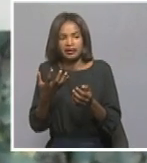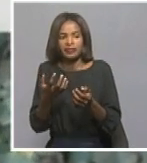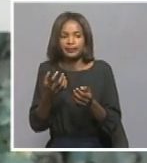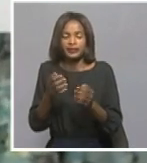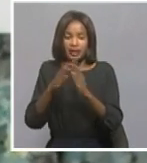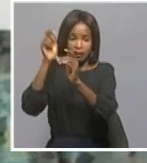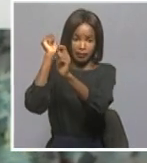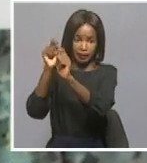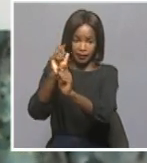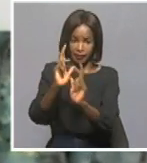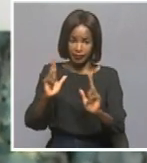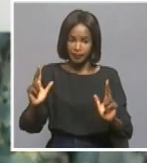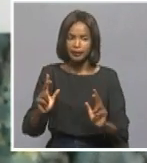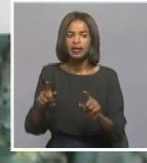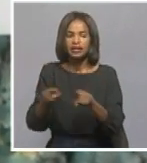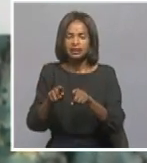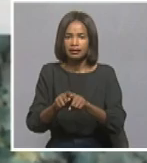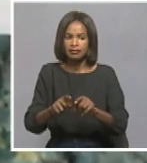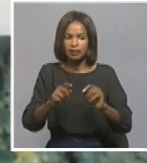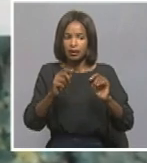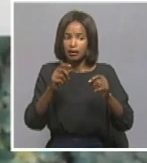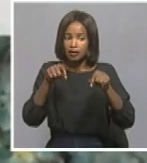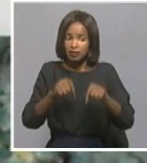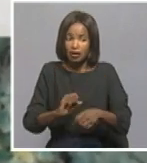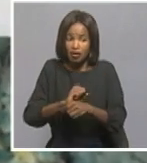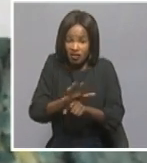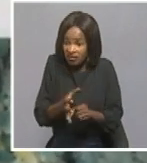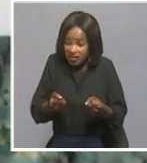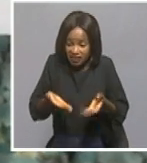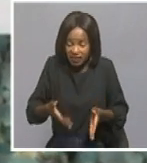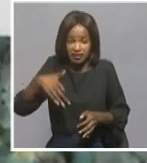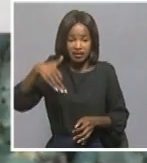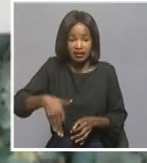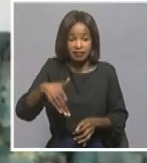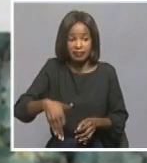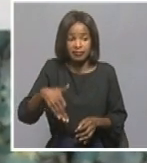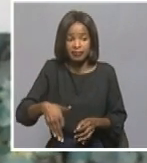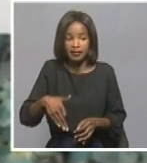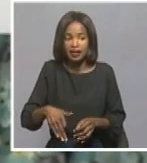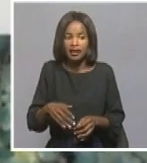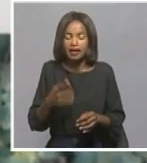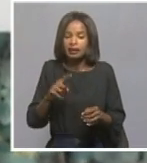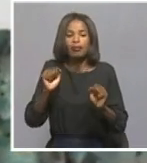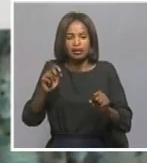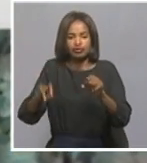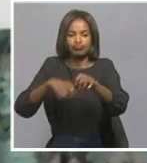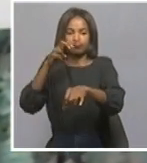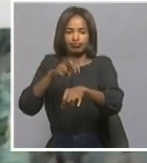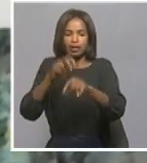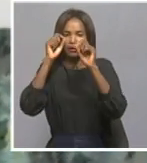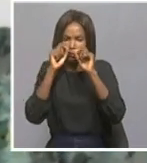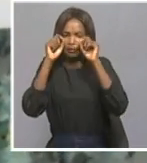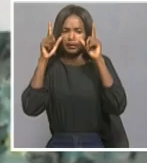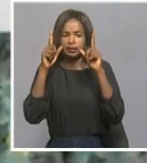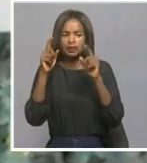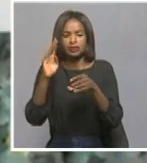preparing also the quarantine facilities. COVID is here whether we like it or not, and we don't want to find ourselves unprepared. So we have